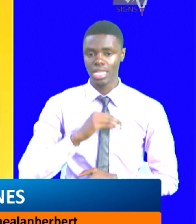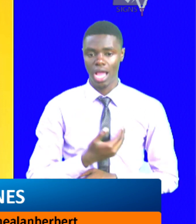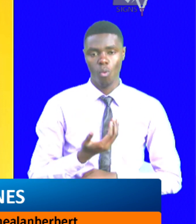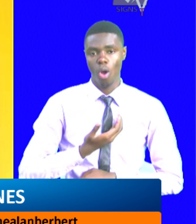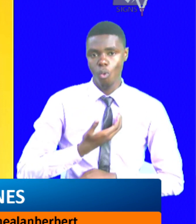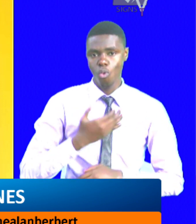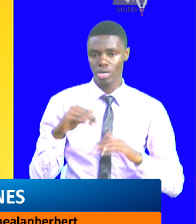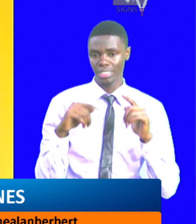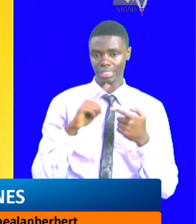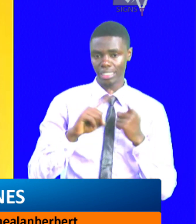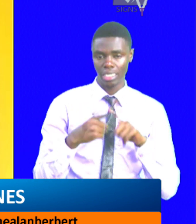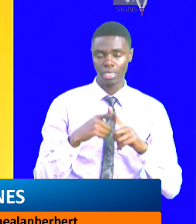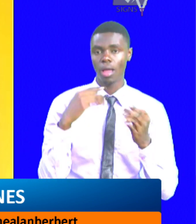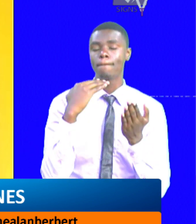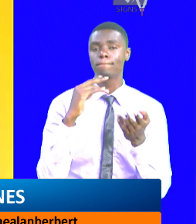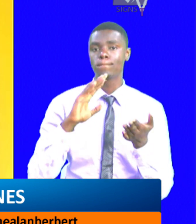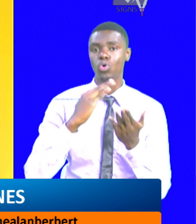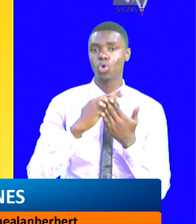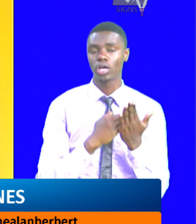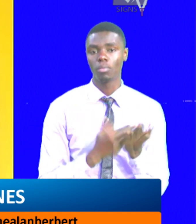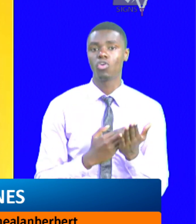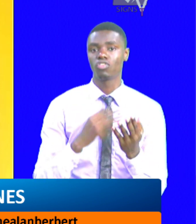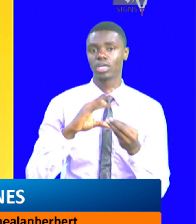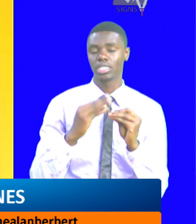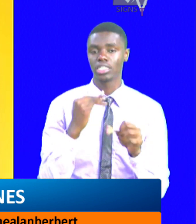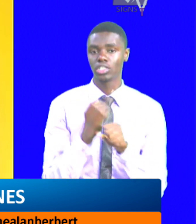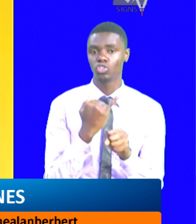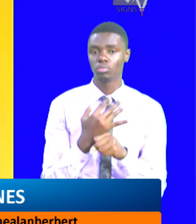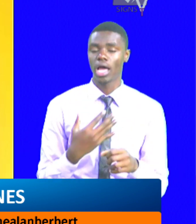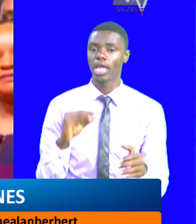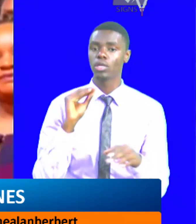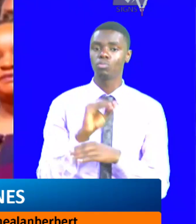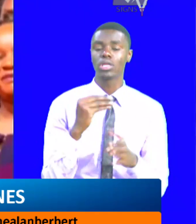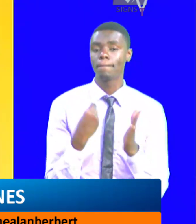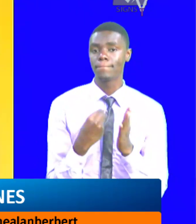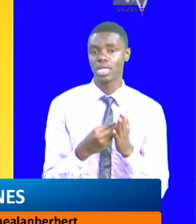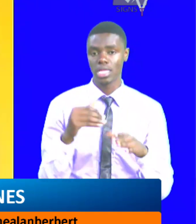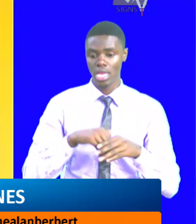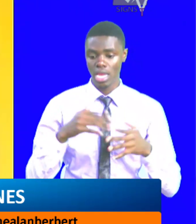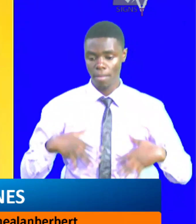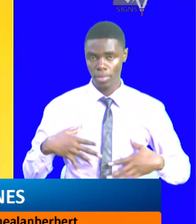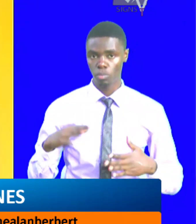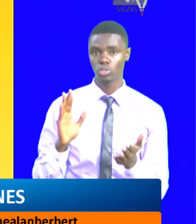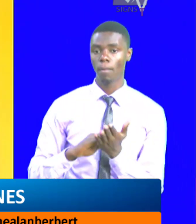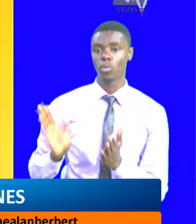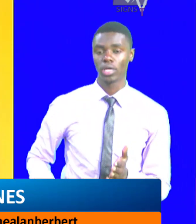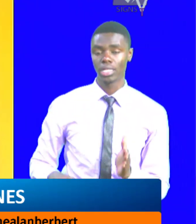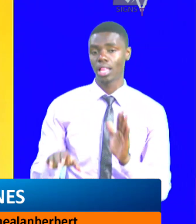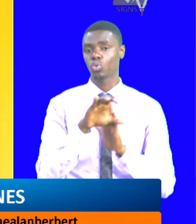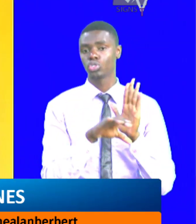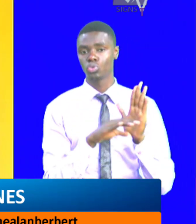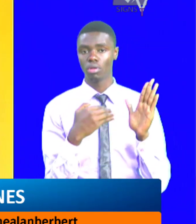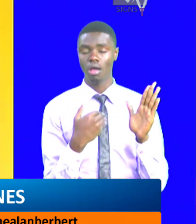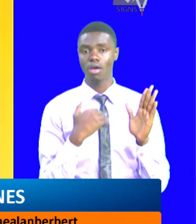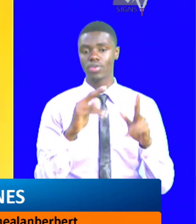in programs that create jobs and put money into the people's pockets. That this katiba that we have is a